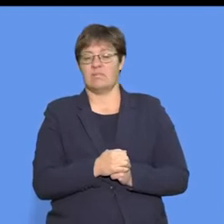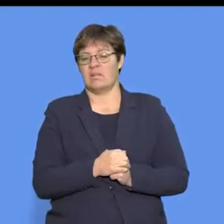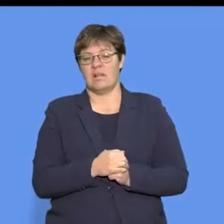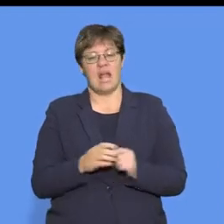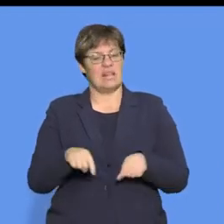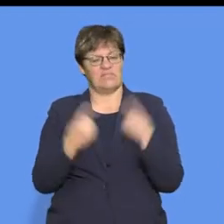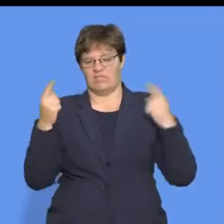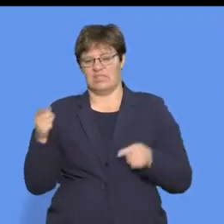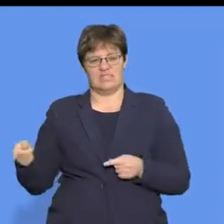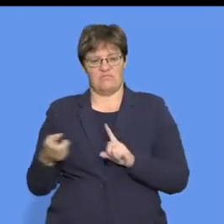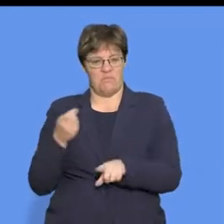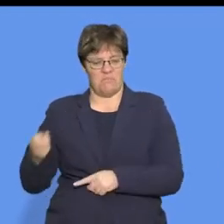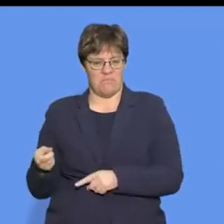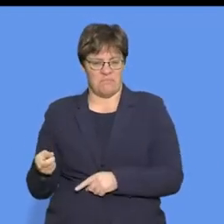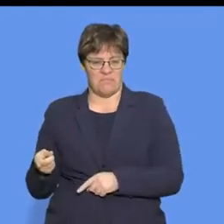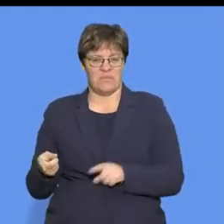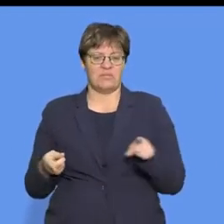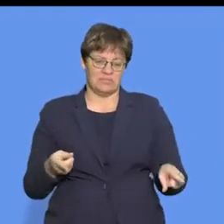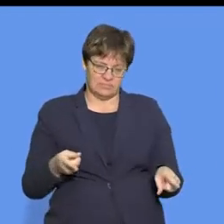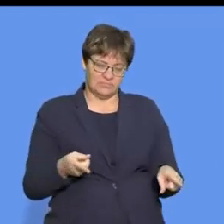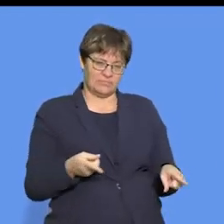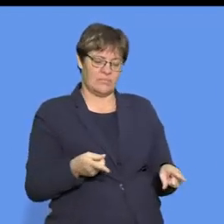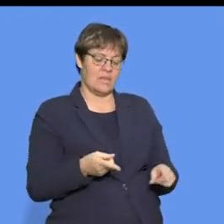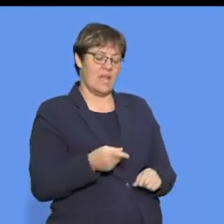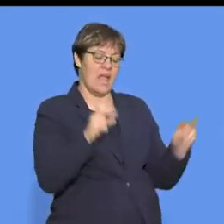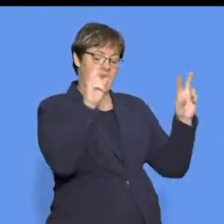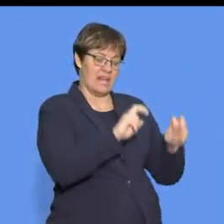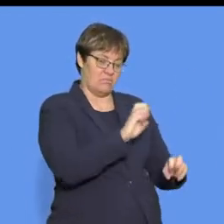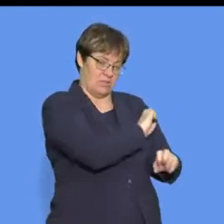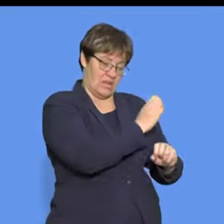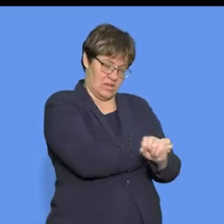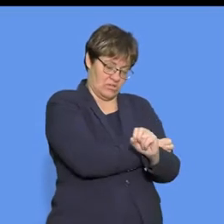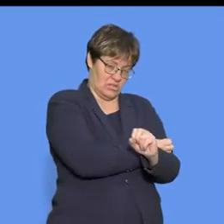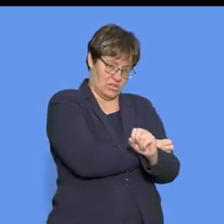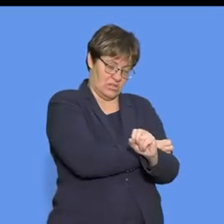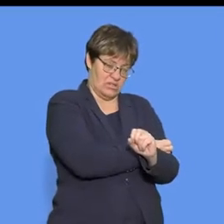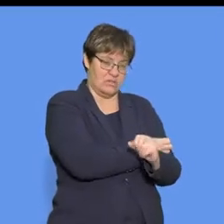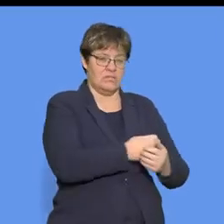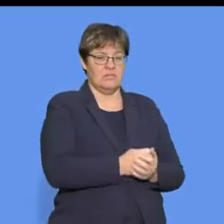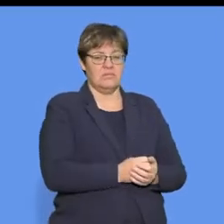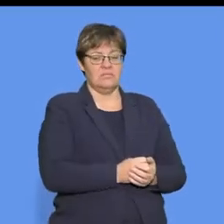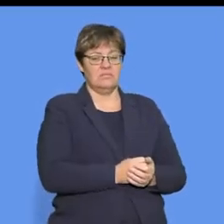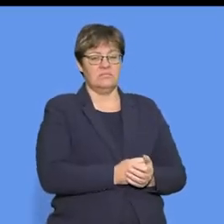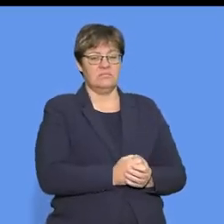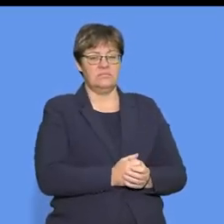It's unlike the galvanic cell. In other words, it's taking electrical energy